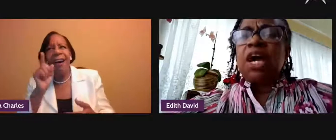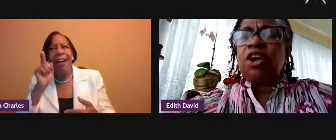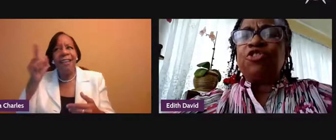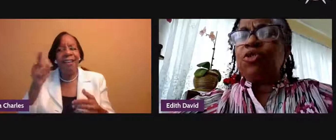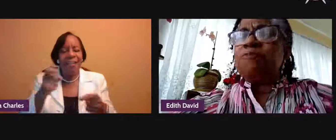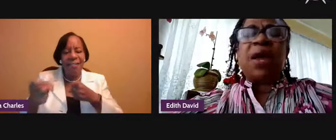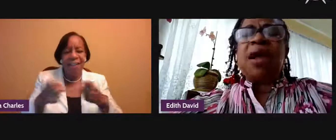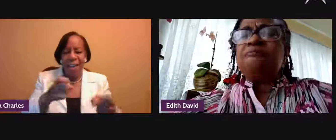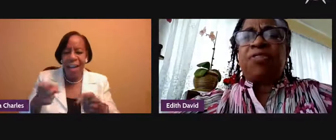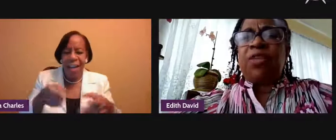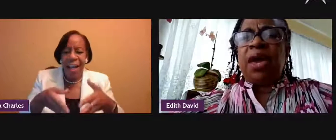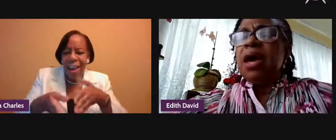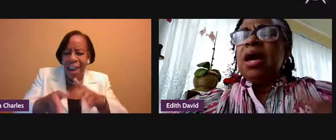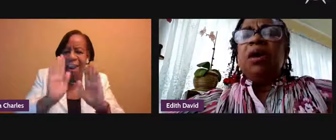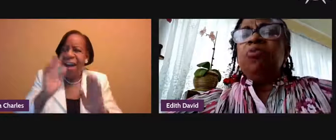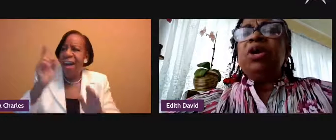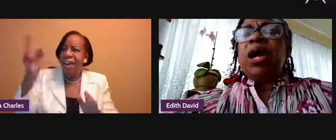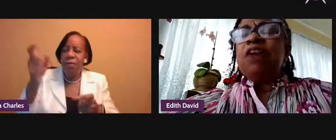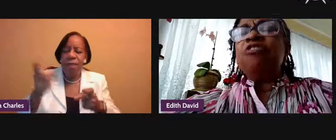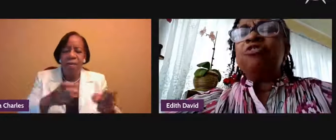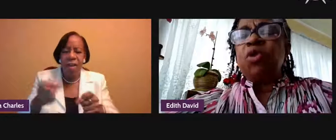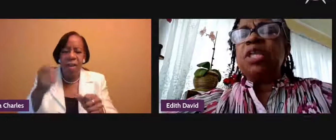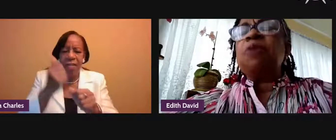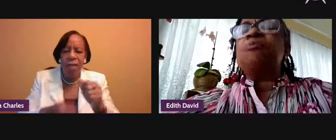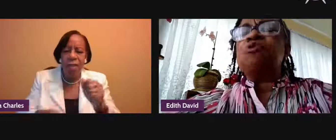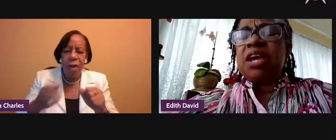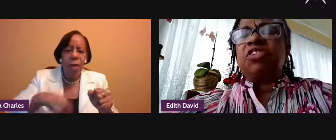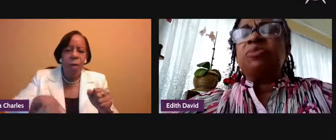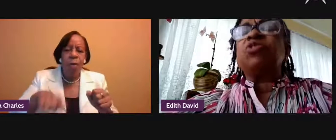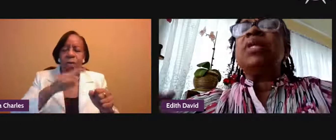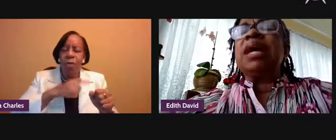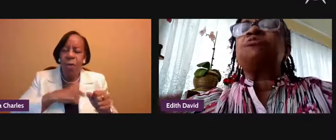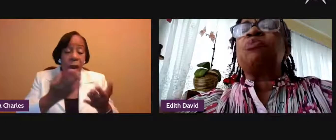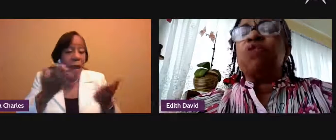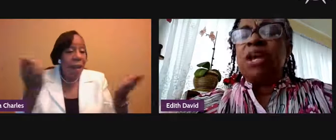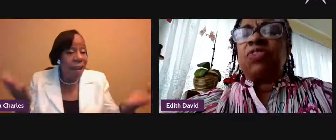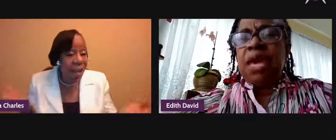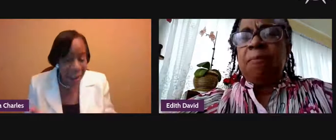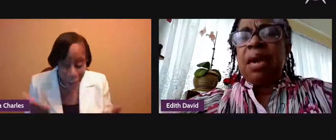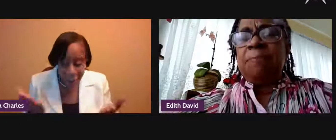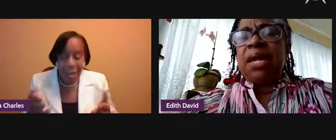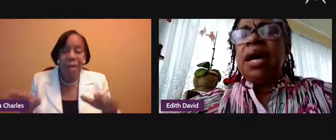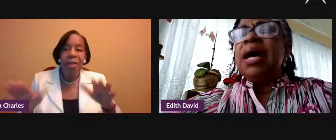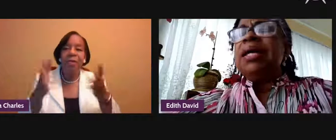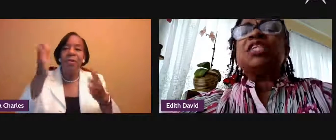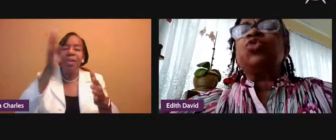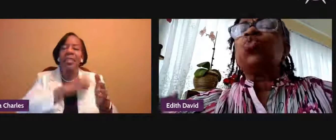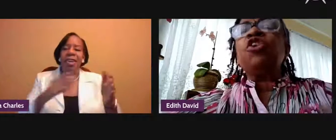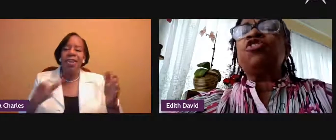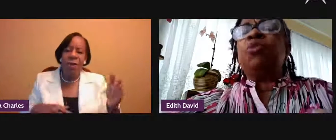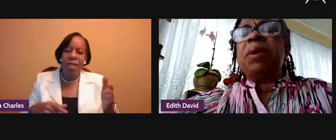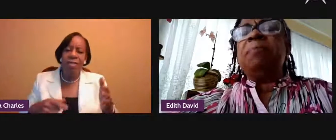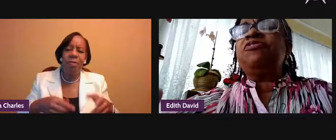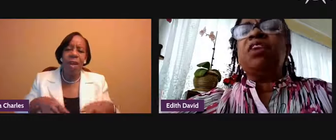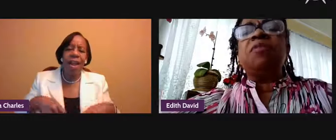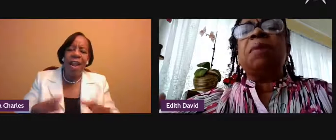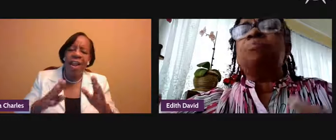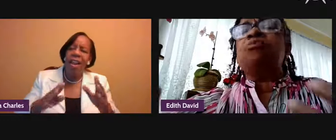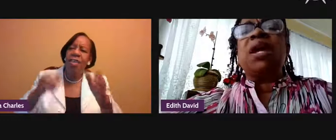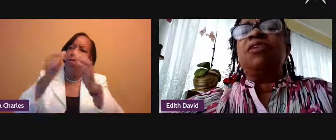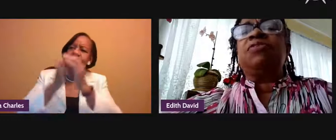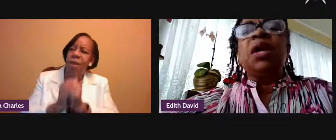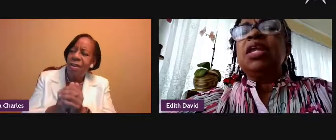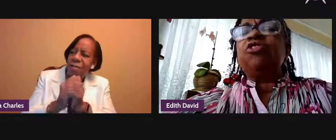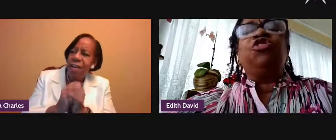Let him be in control of everything. We're here this morning to praise him. So let's praise him. Amen. Let's worship him. Let's give